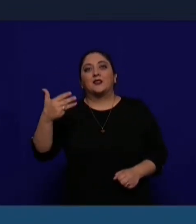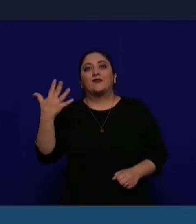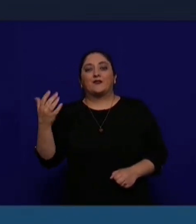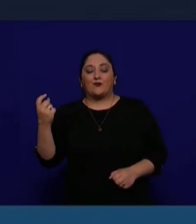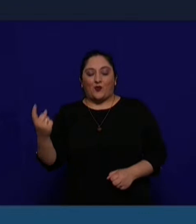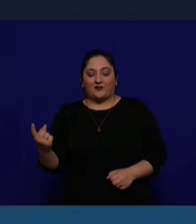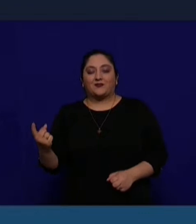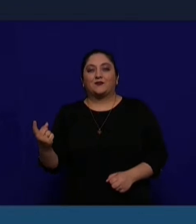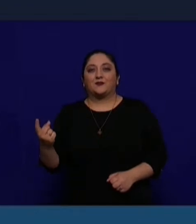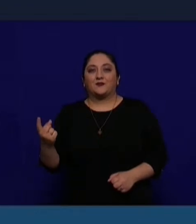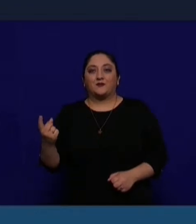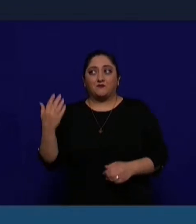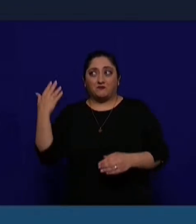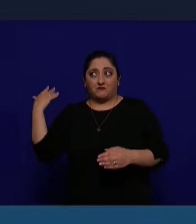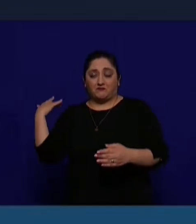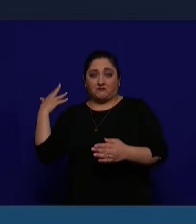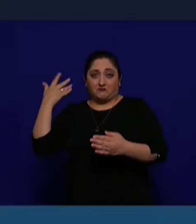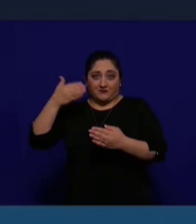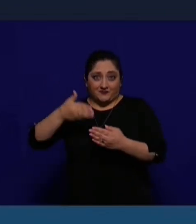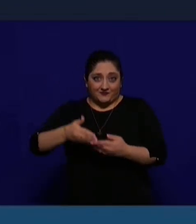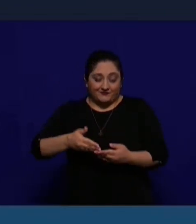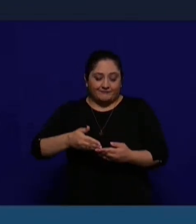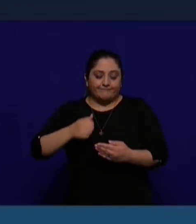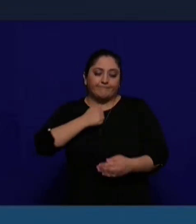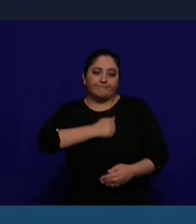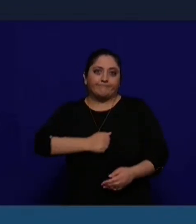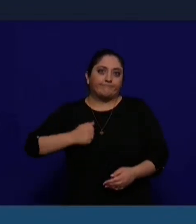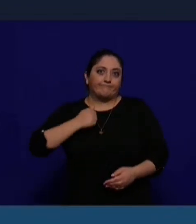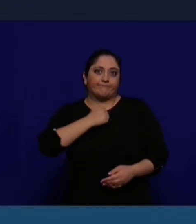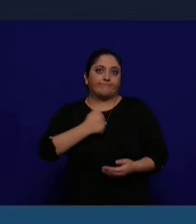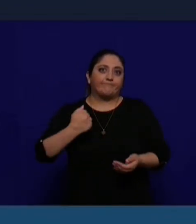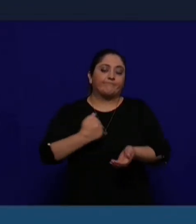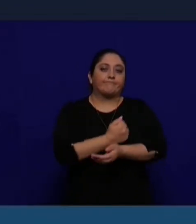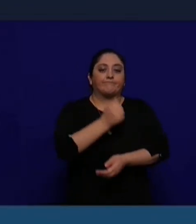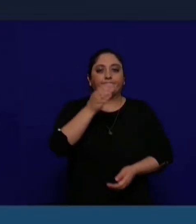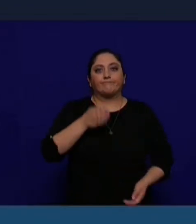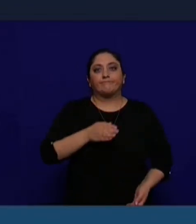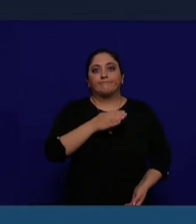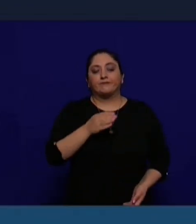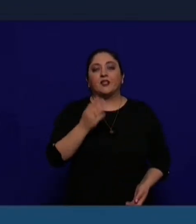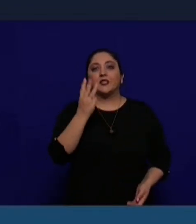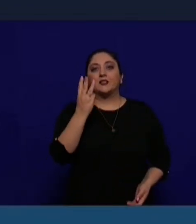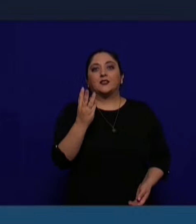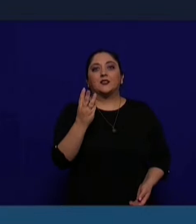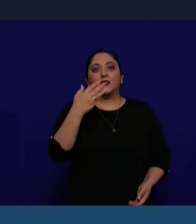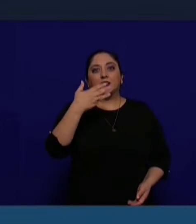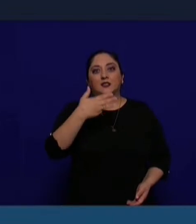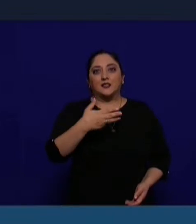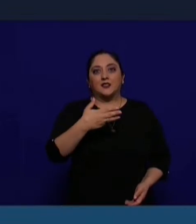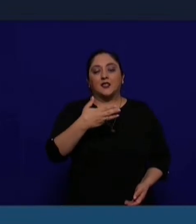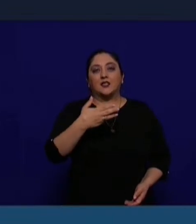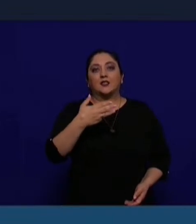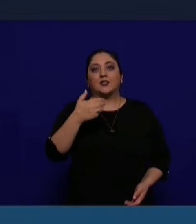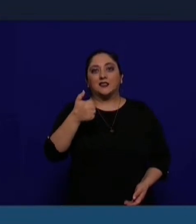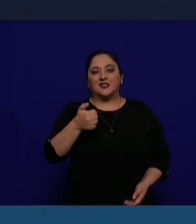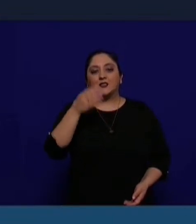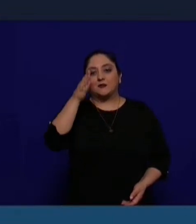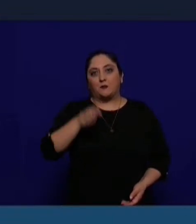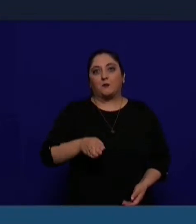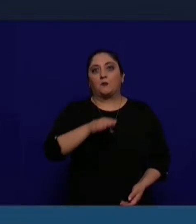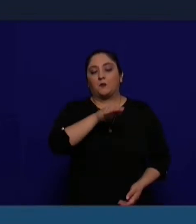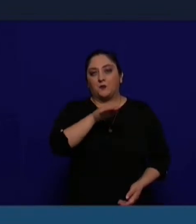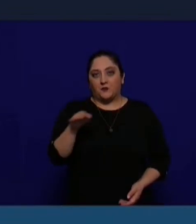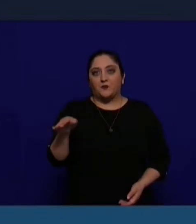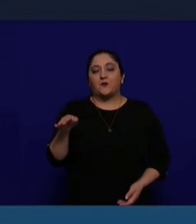27,951. From the beginning of the pandemic, unfortunately, we had a number of deaths which amount to 394 deaths. So the active number